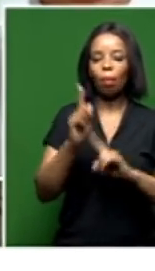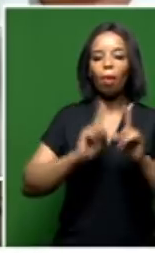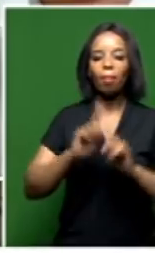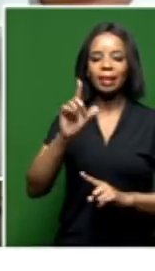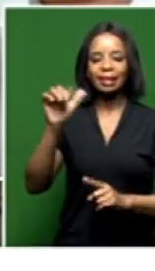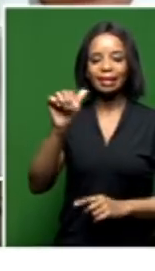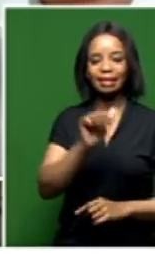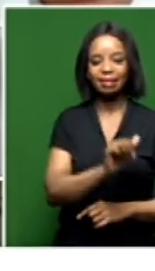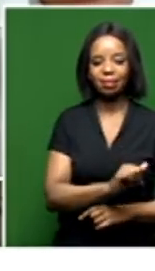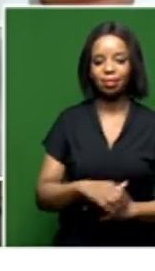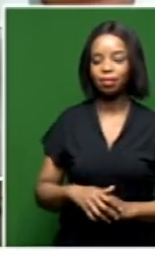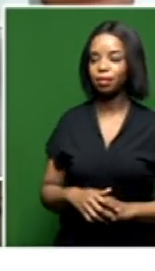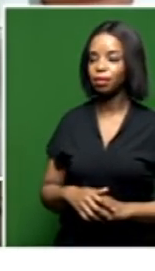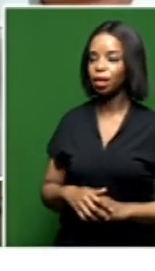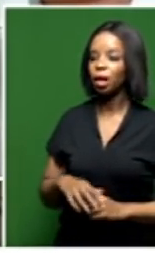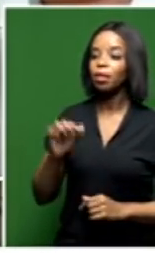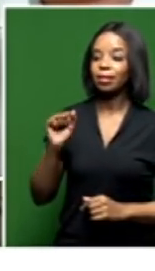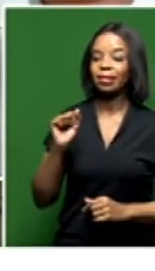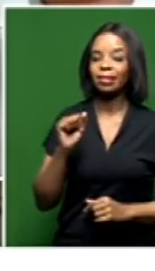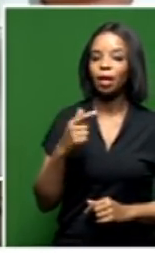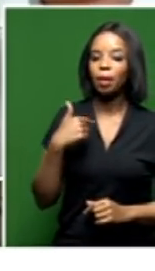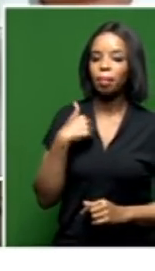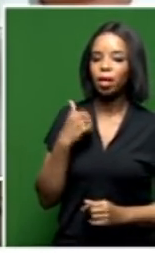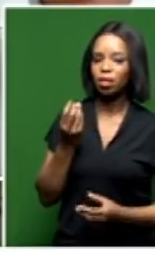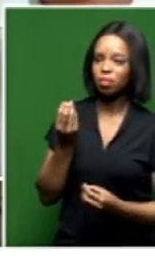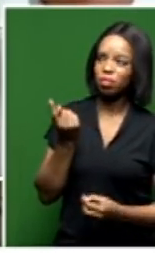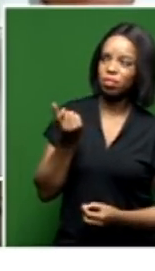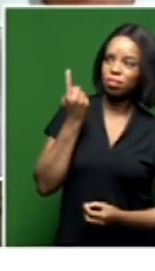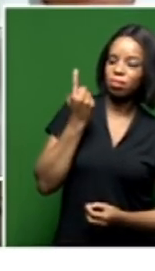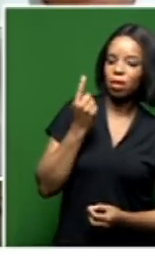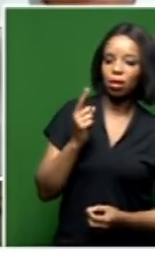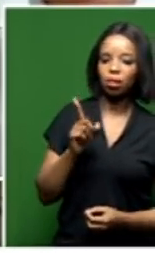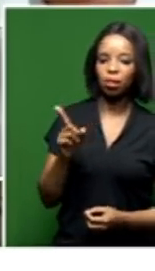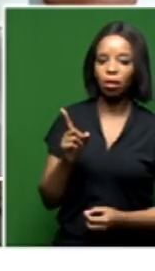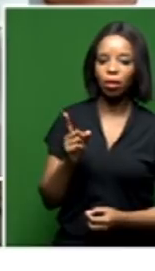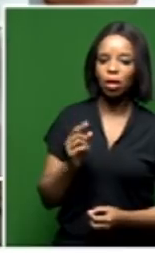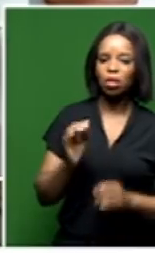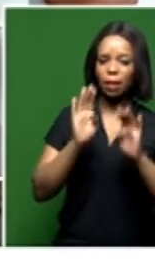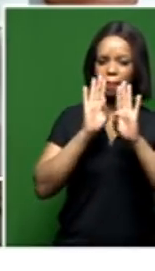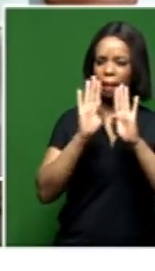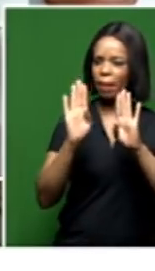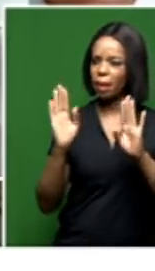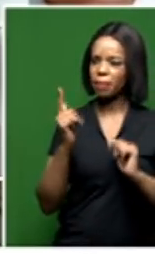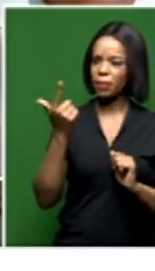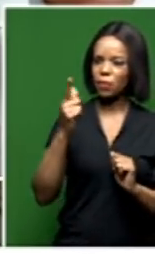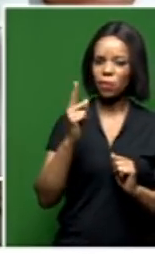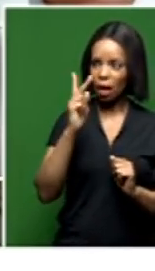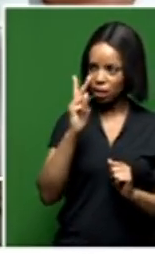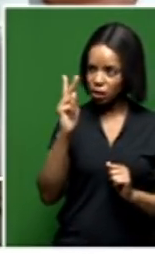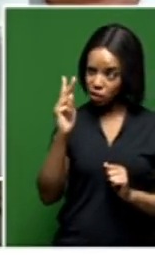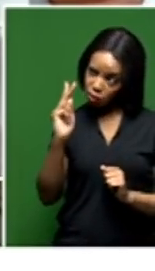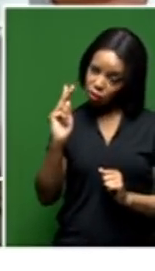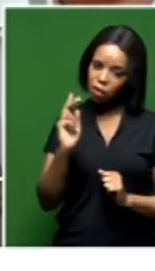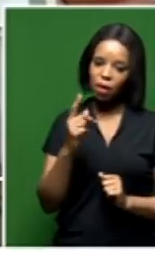So how does this happen? And I'm looking at the board behind you, and it all looks so ordered. And yeah, I kind of